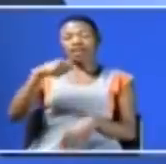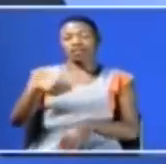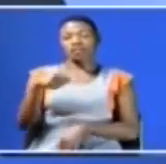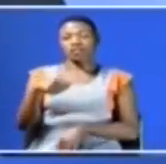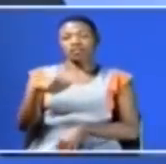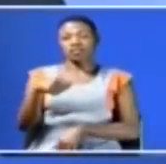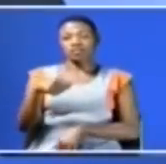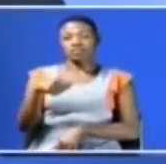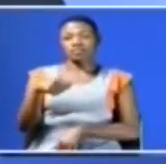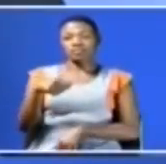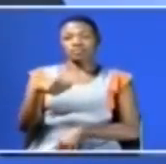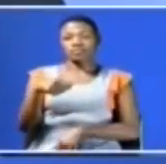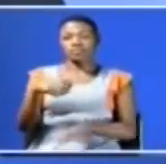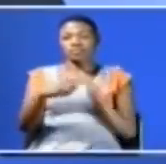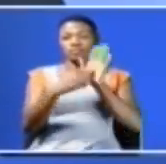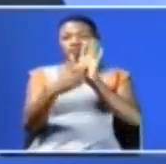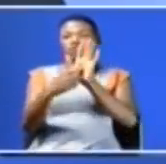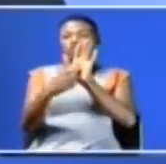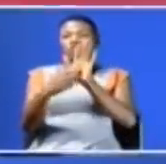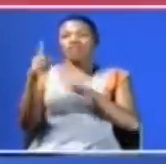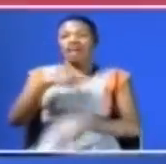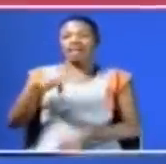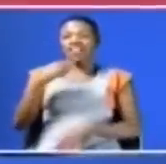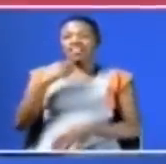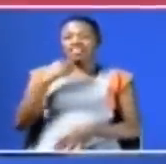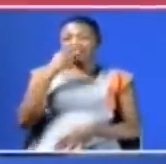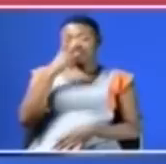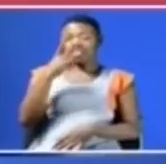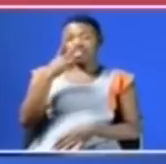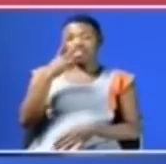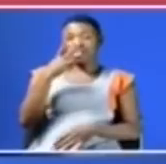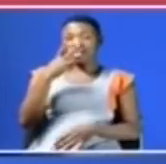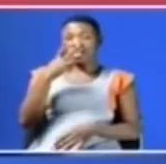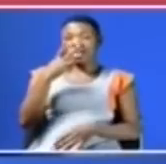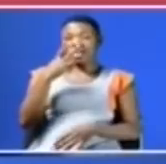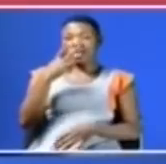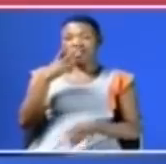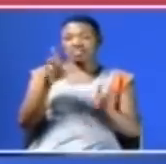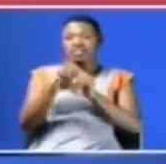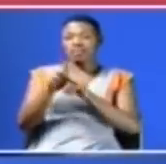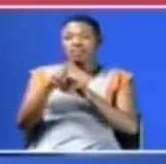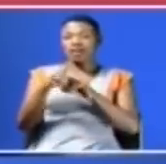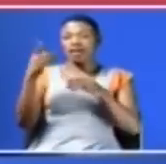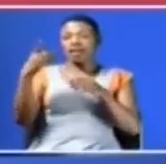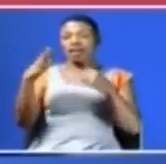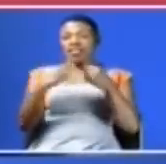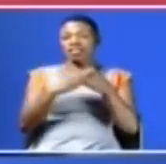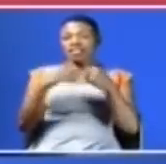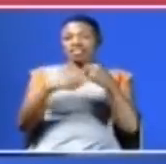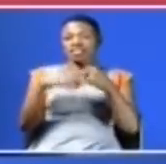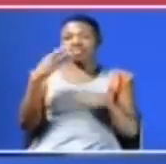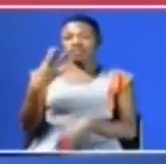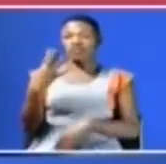fact, suggests that we are seeing a replay of 1964, when again we had a constitution with